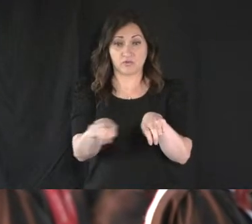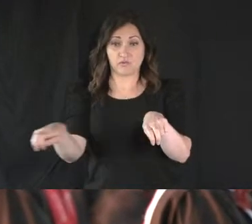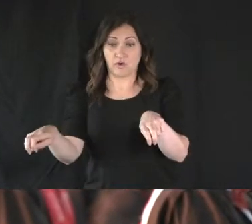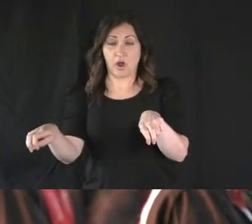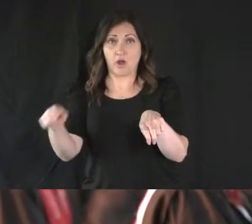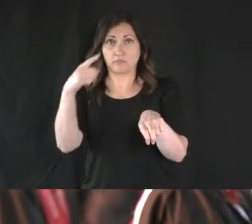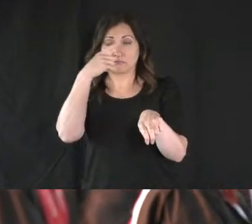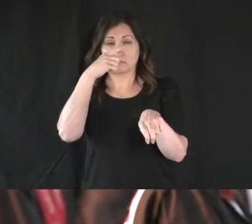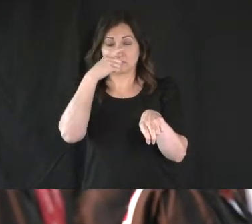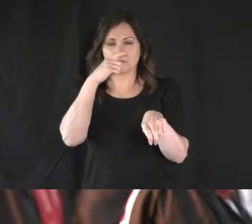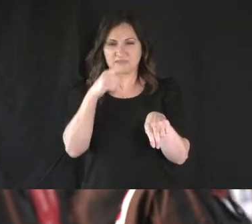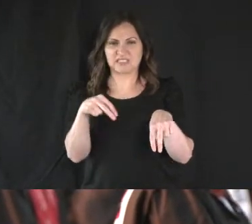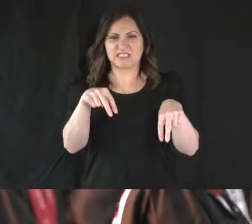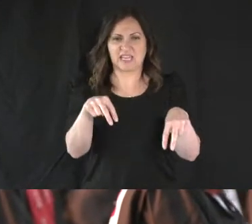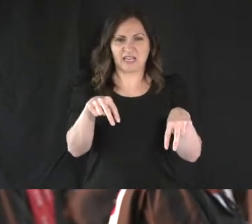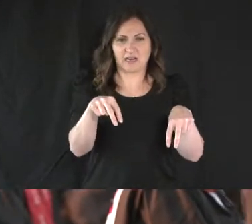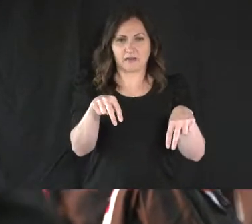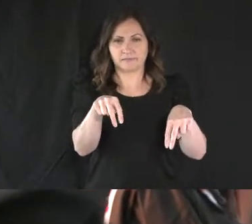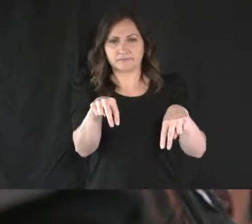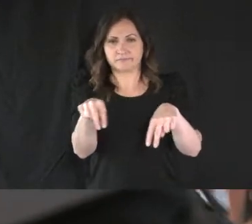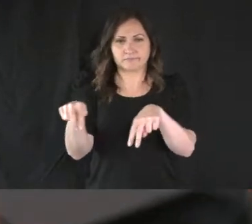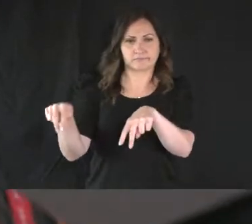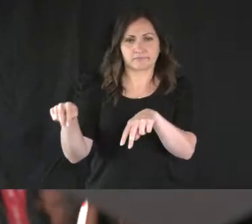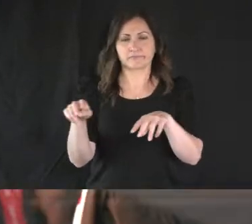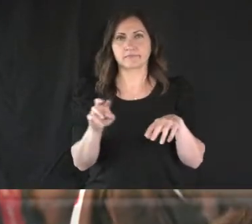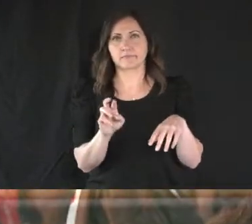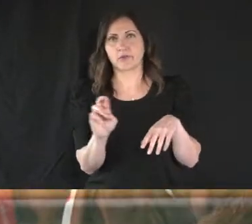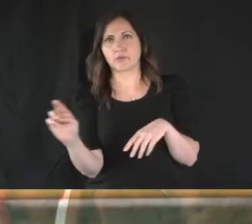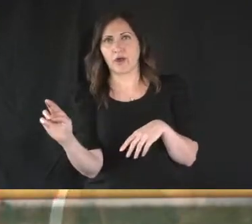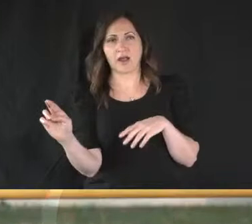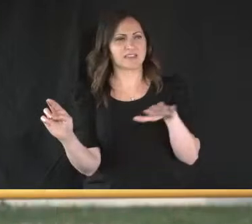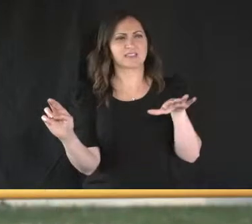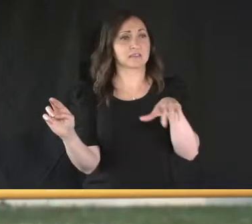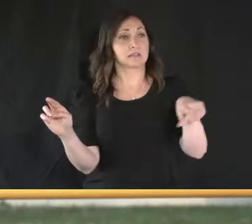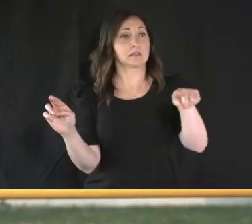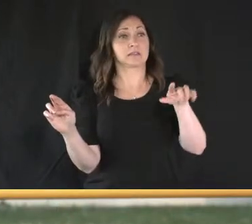please move to your right? Everyone else be seated.